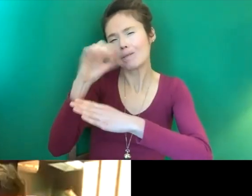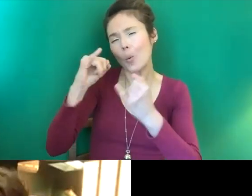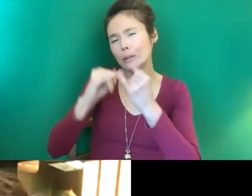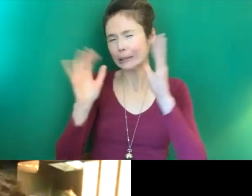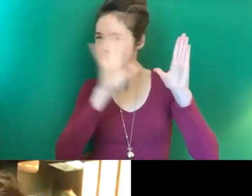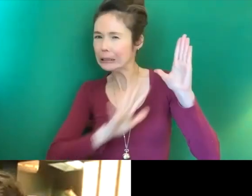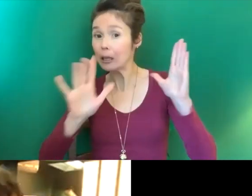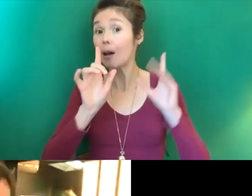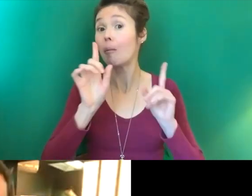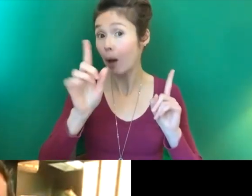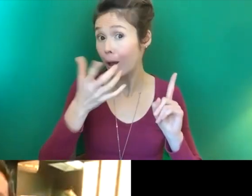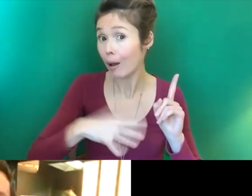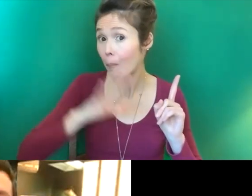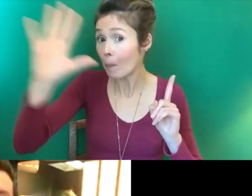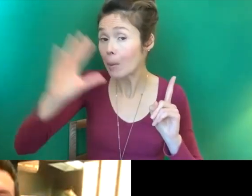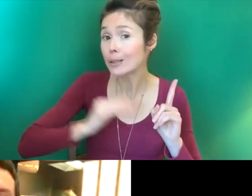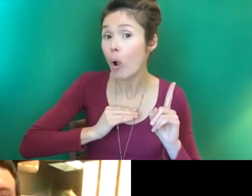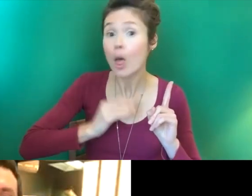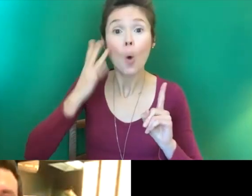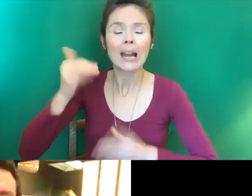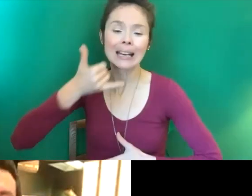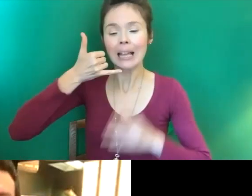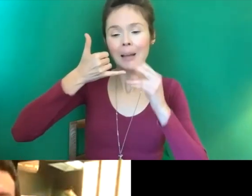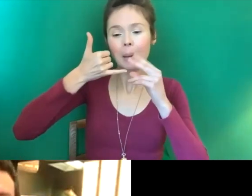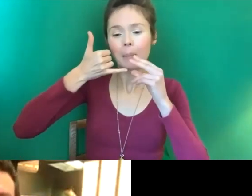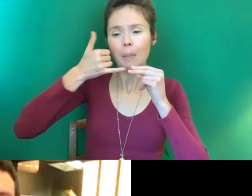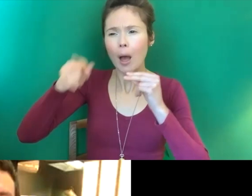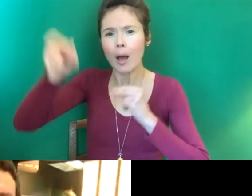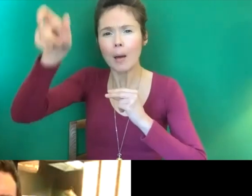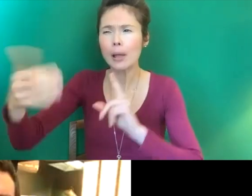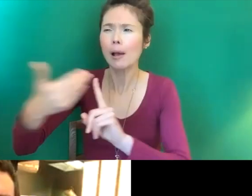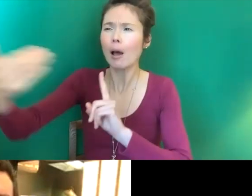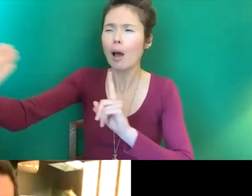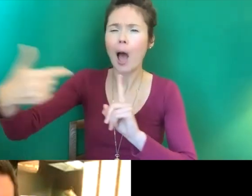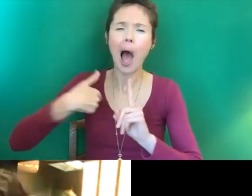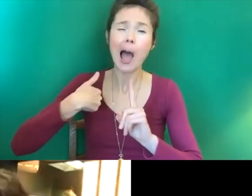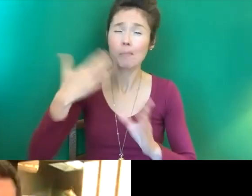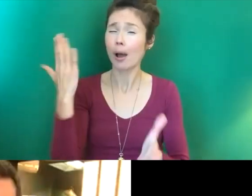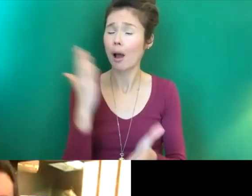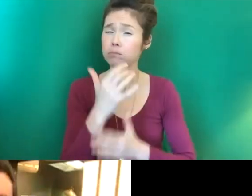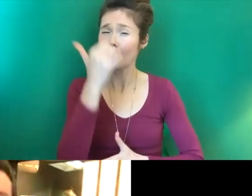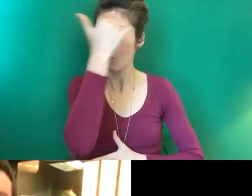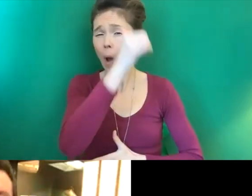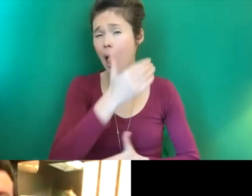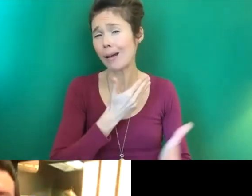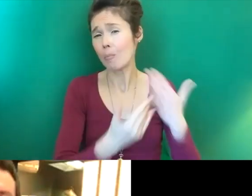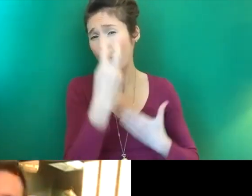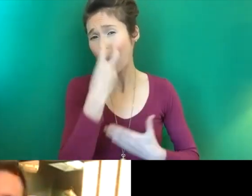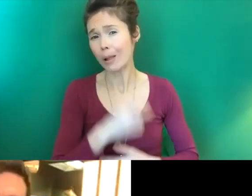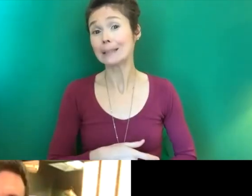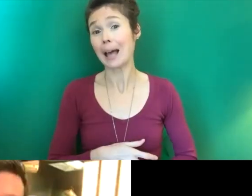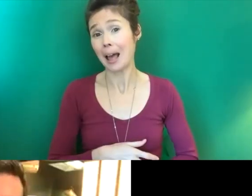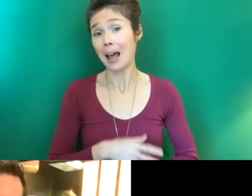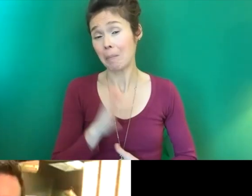phone, I sound like I'm a lot wiser and a lot older than that. So, but yeah, I am only